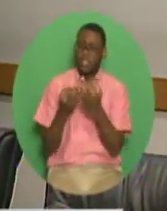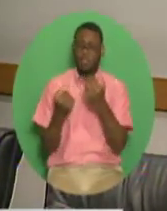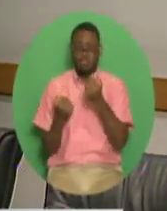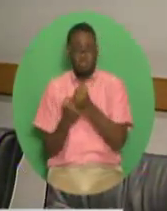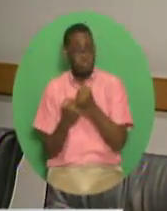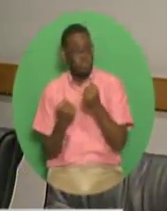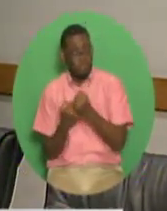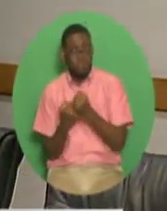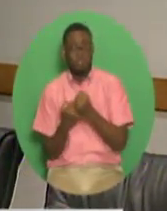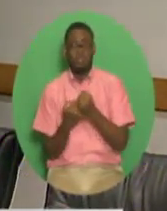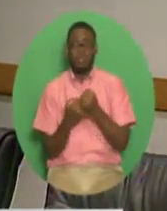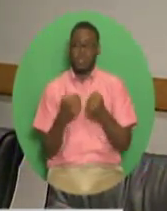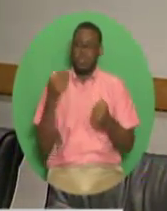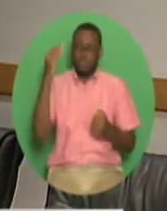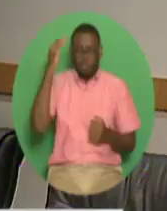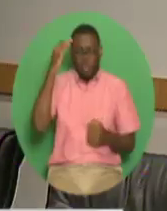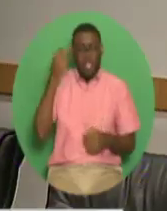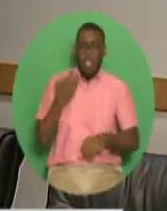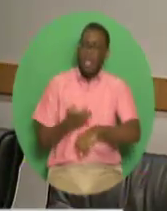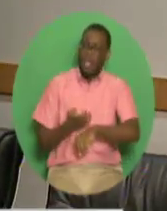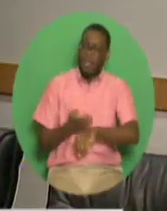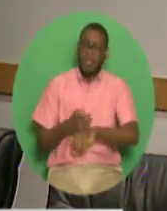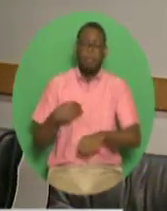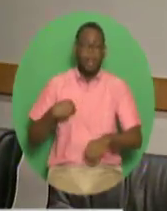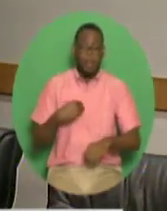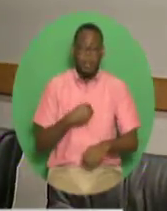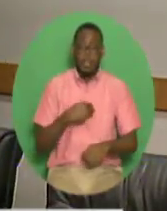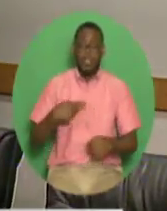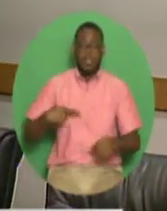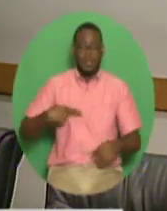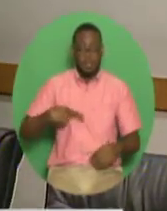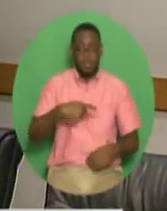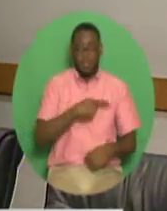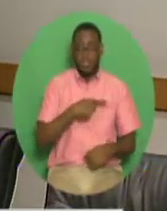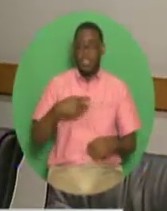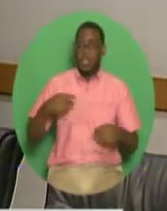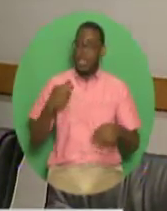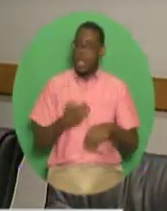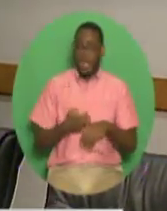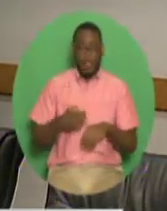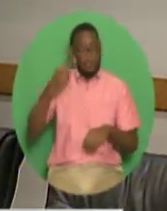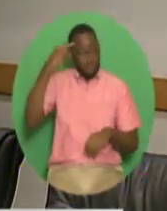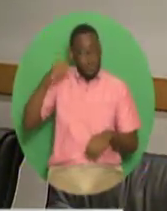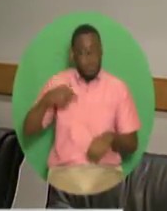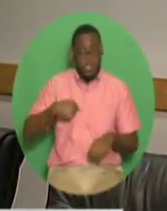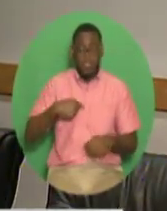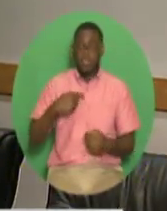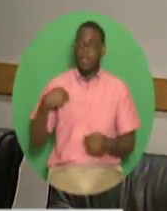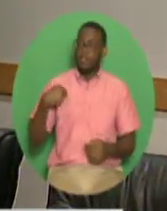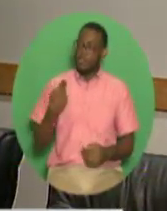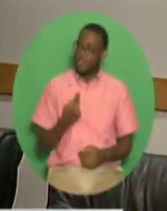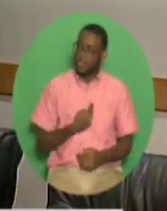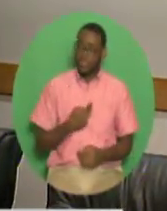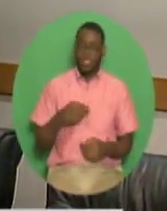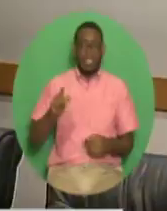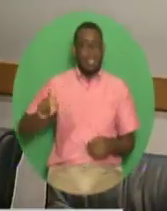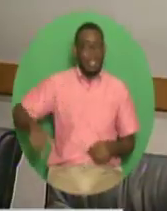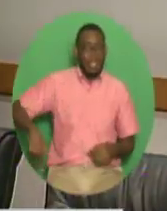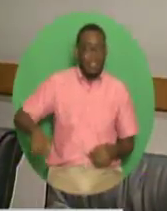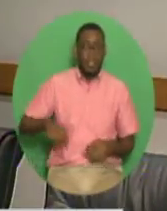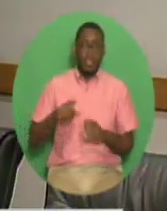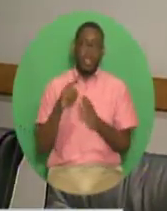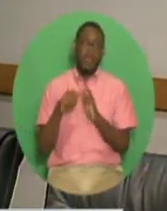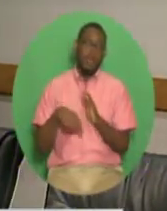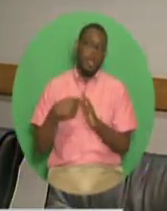hours, hard work, and they've been very willing to work with regards to that. I also want to send our prayers to our Member